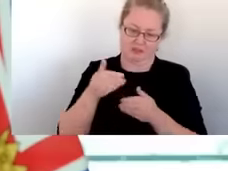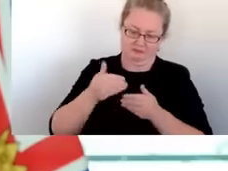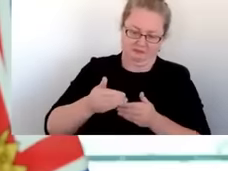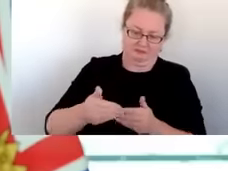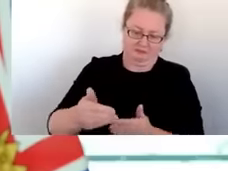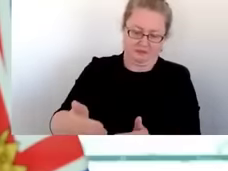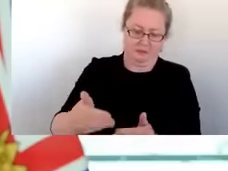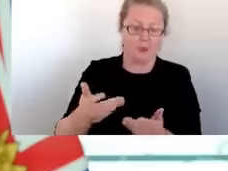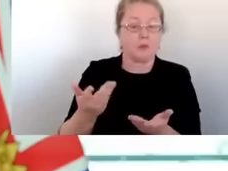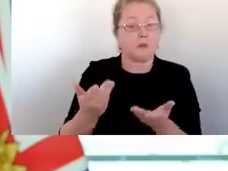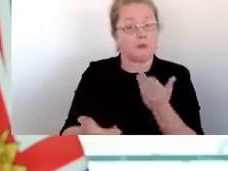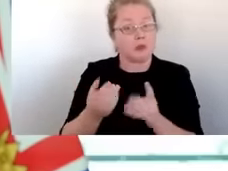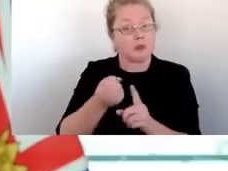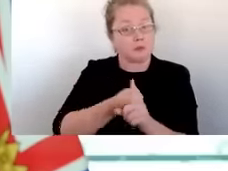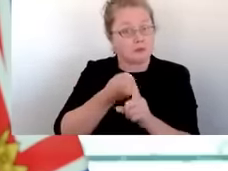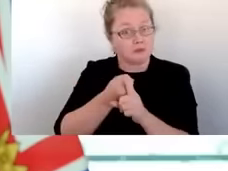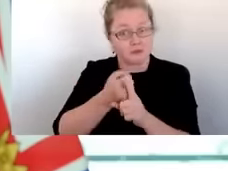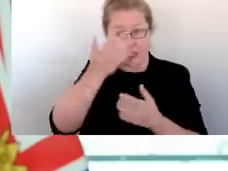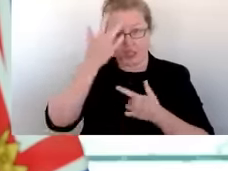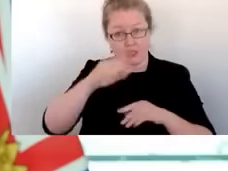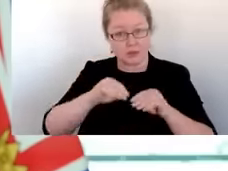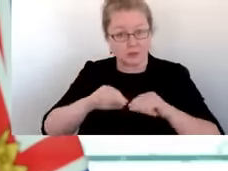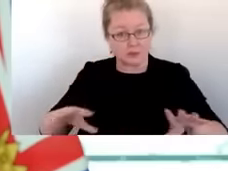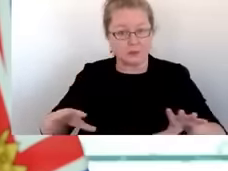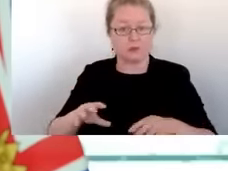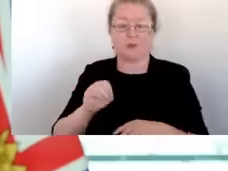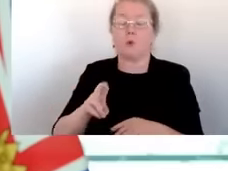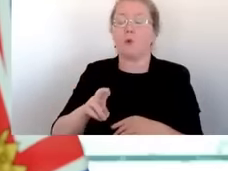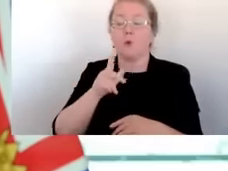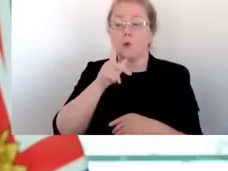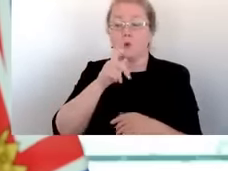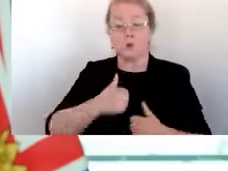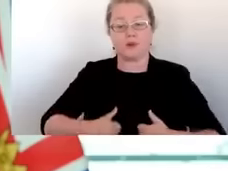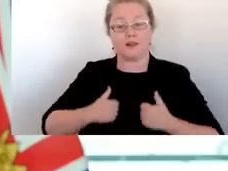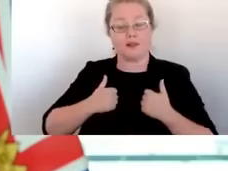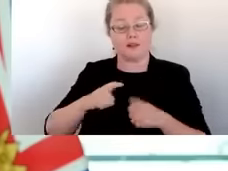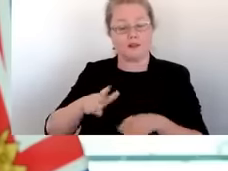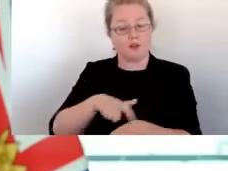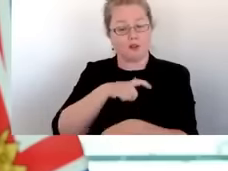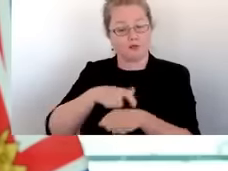if we have a local outbreak, or so that we can do residents of a long-term care